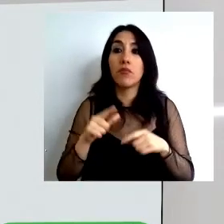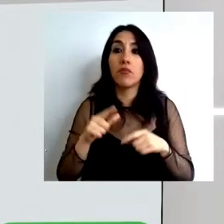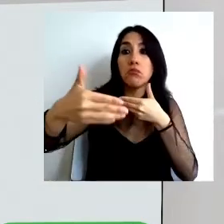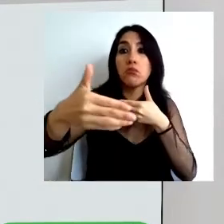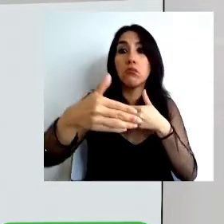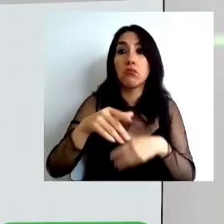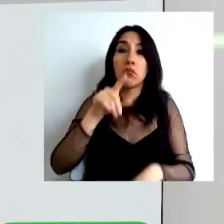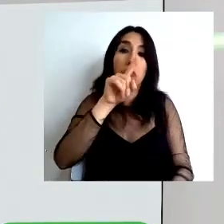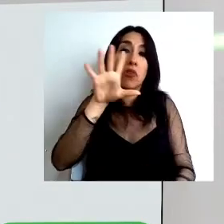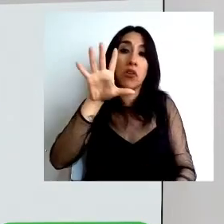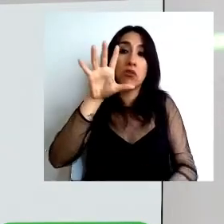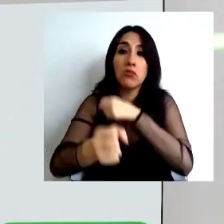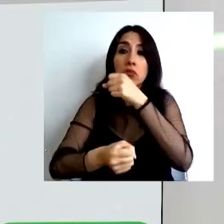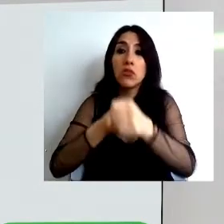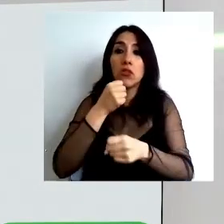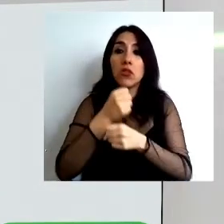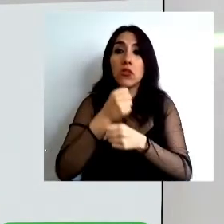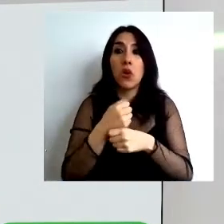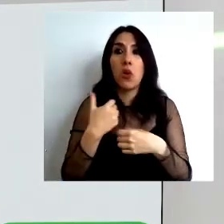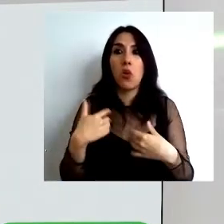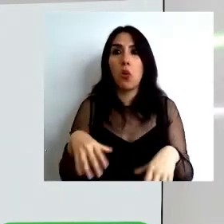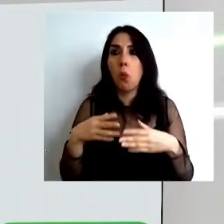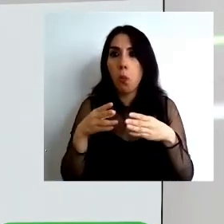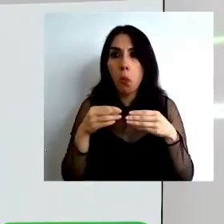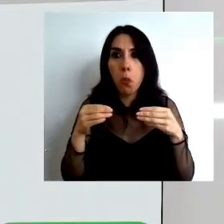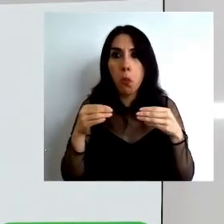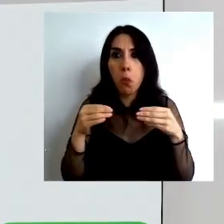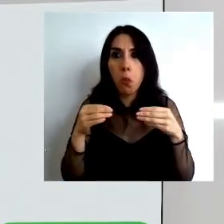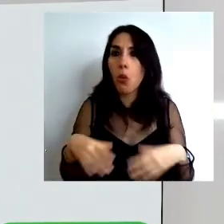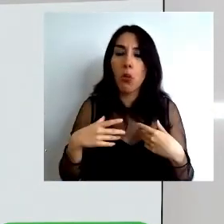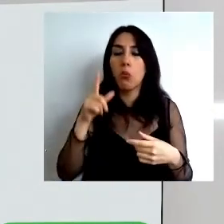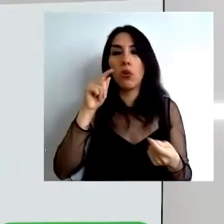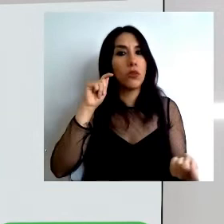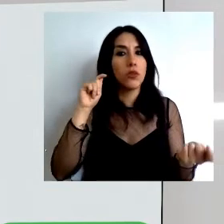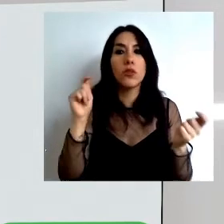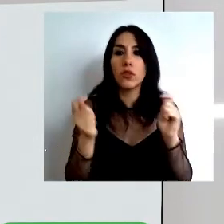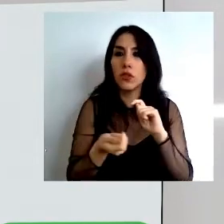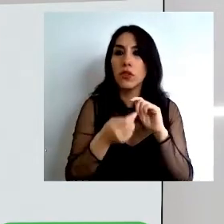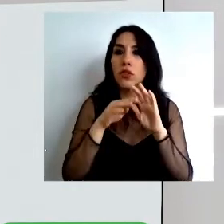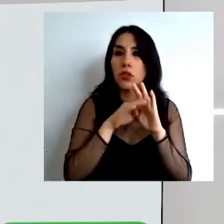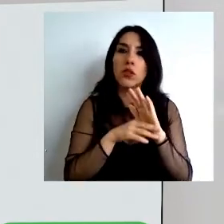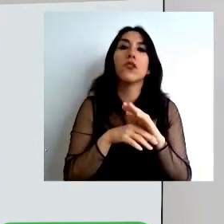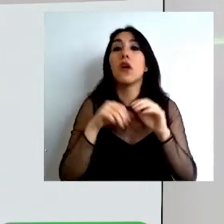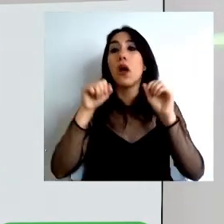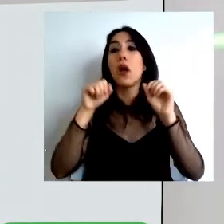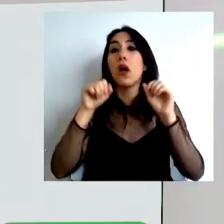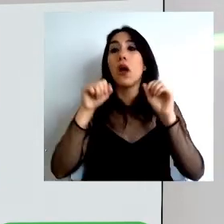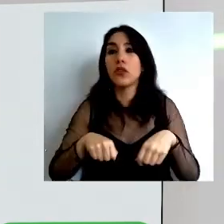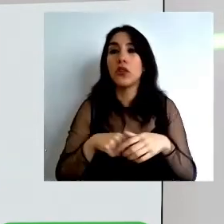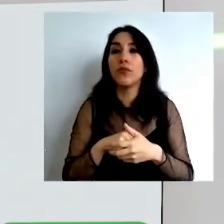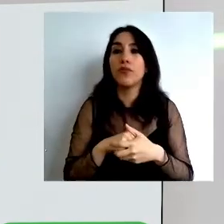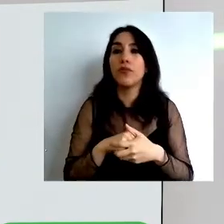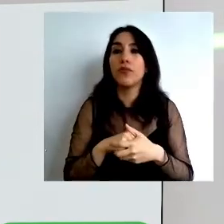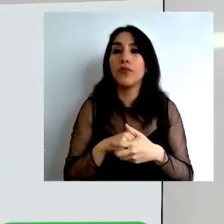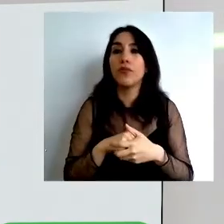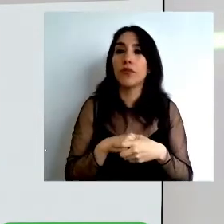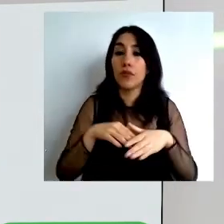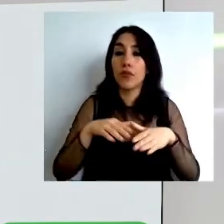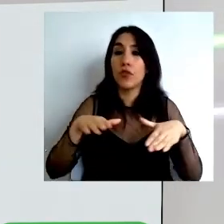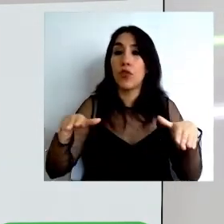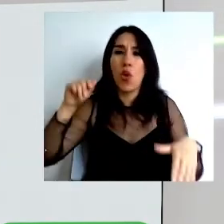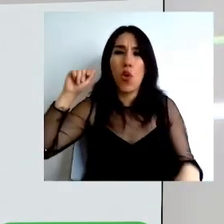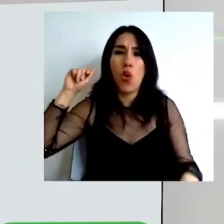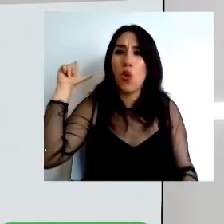to play in the United States, they were never going to be able to achieve this alone. So they open